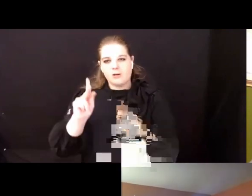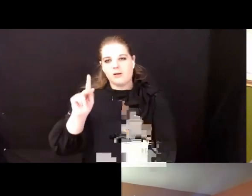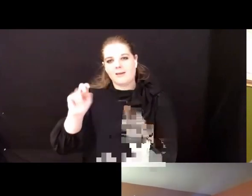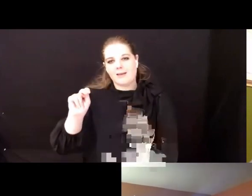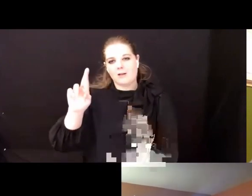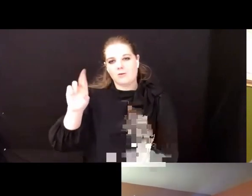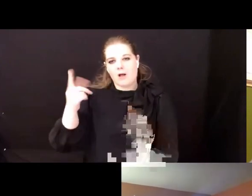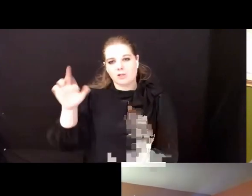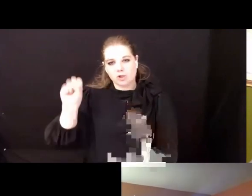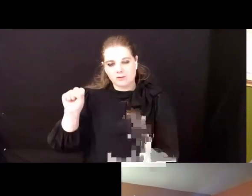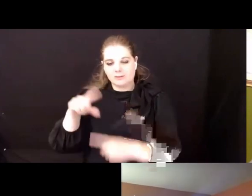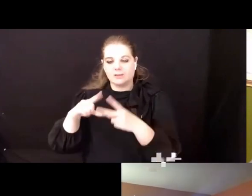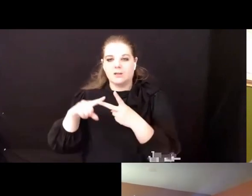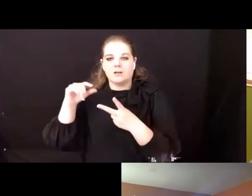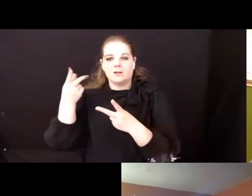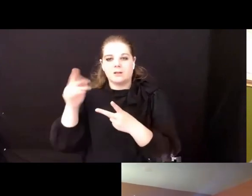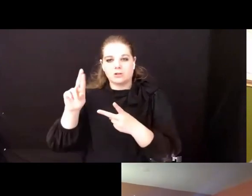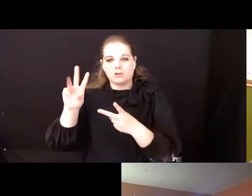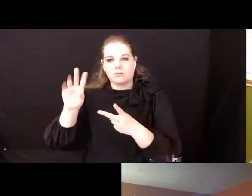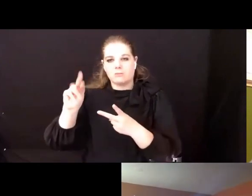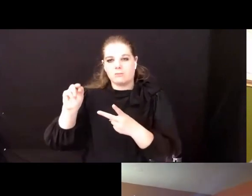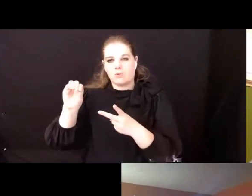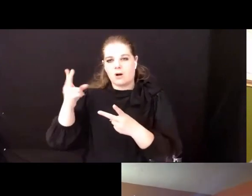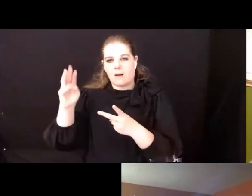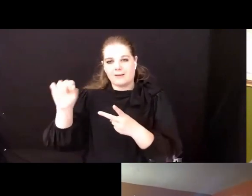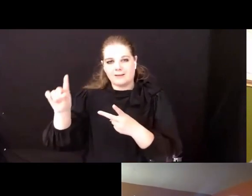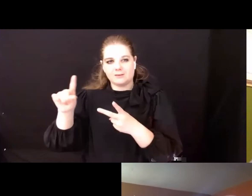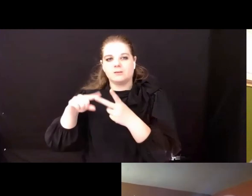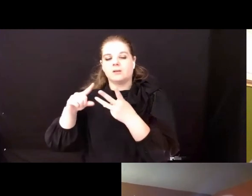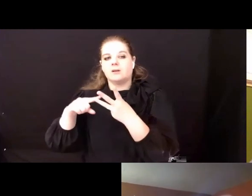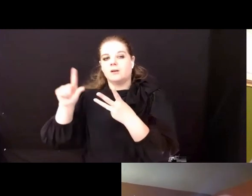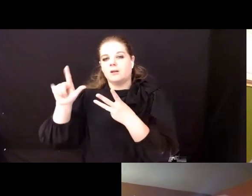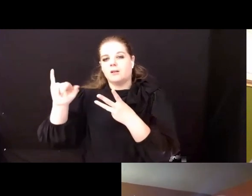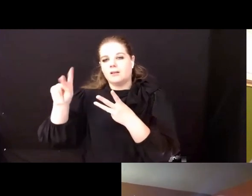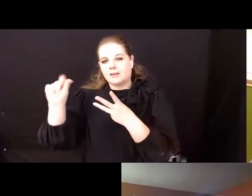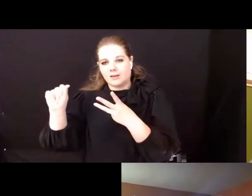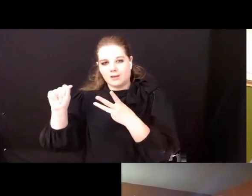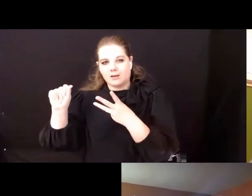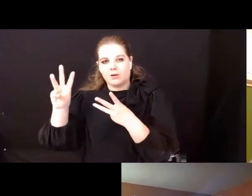Alfas, Linda Wolford, and Andrea Imhoff.